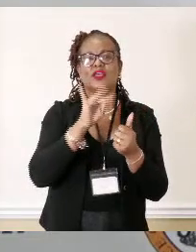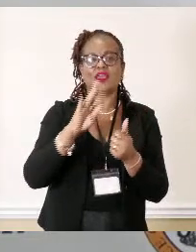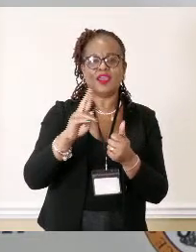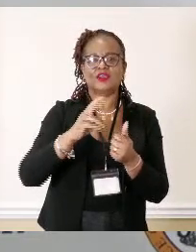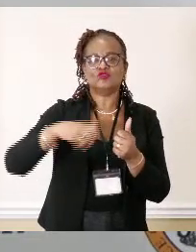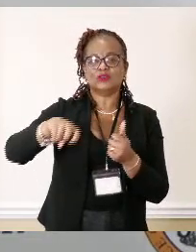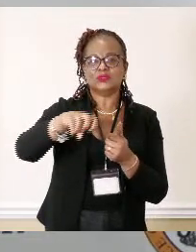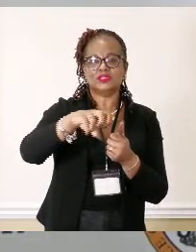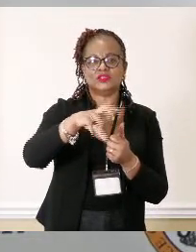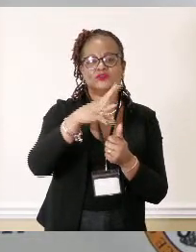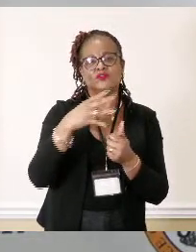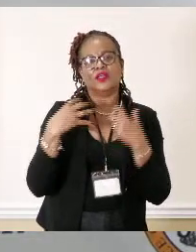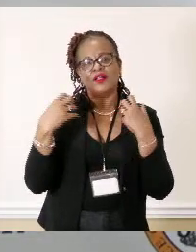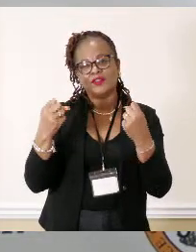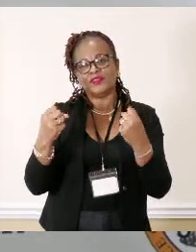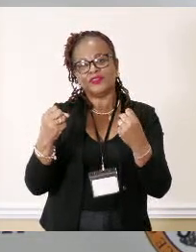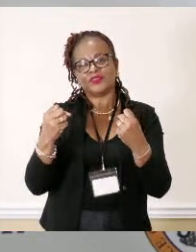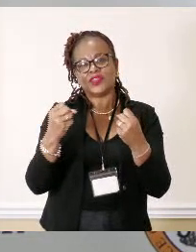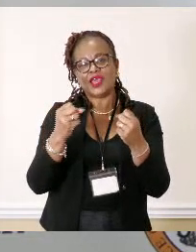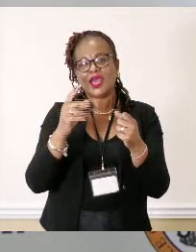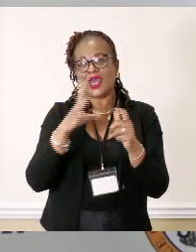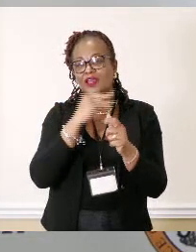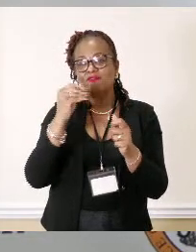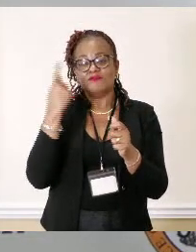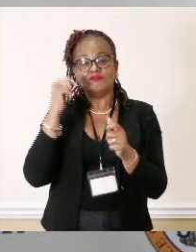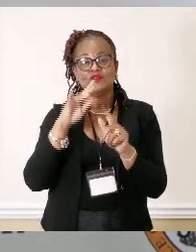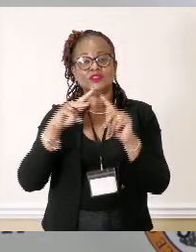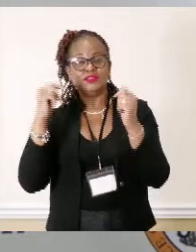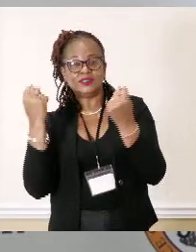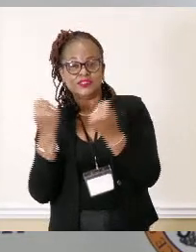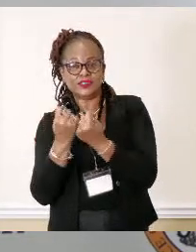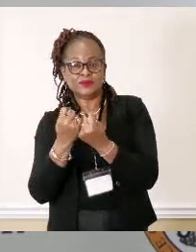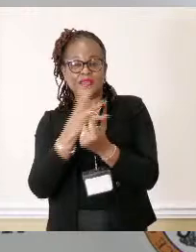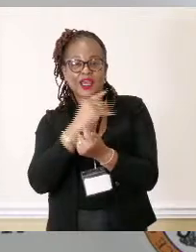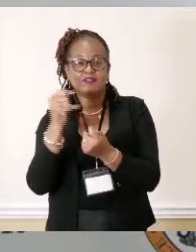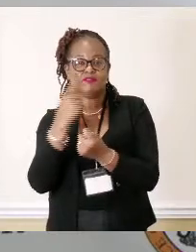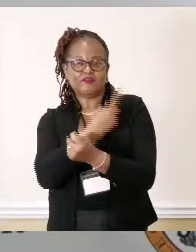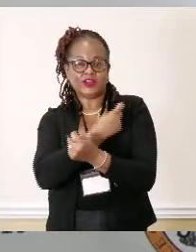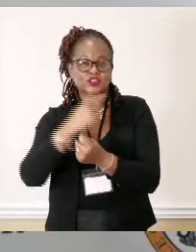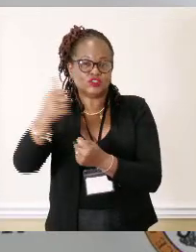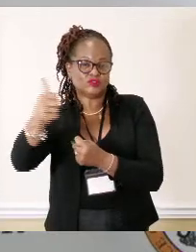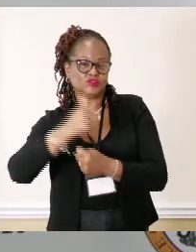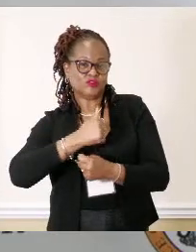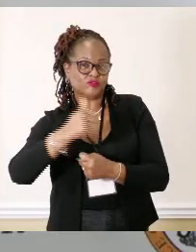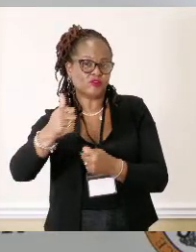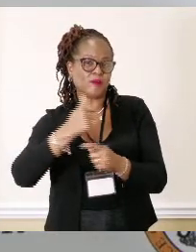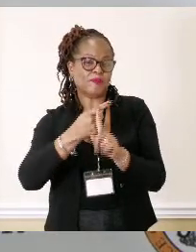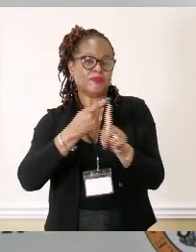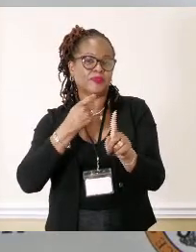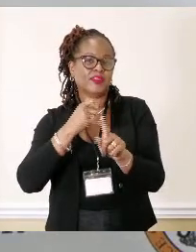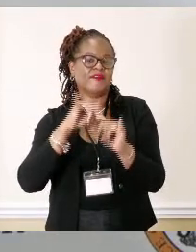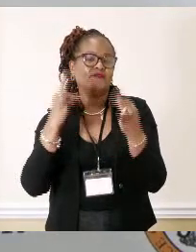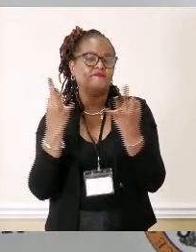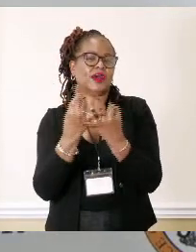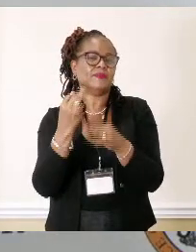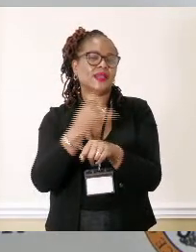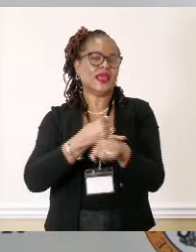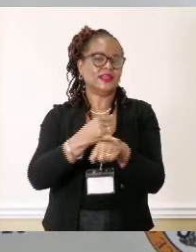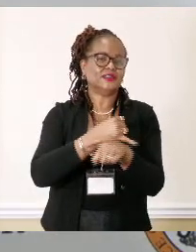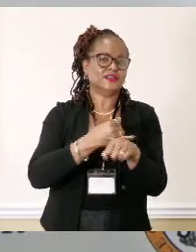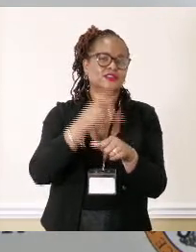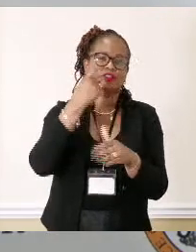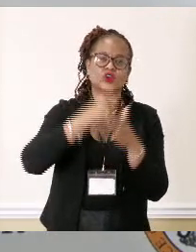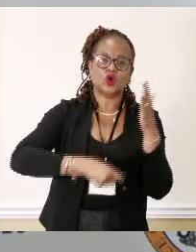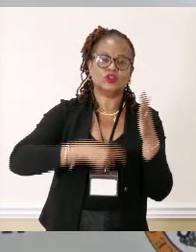of the health and logistics team and the vaccines to and from the Family Islands during the course of